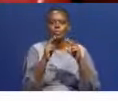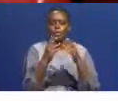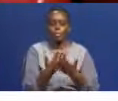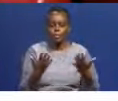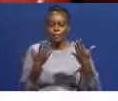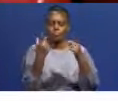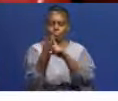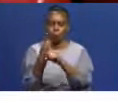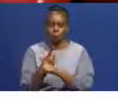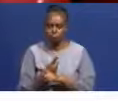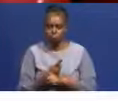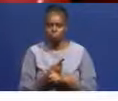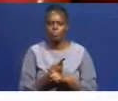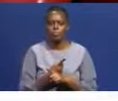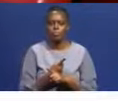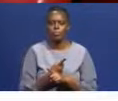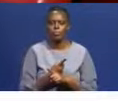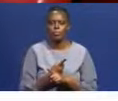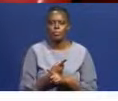things, especially